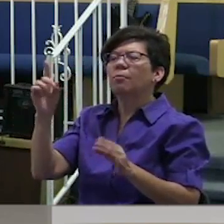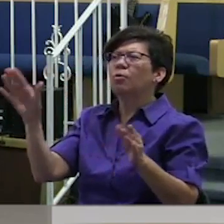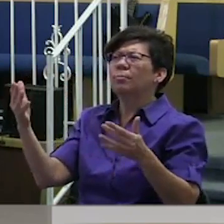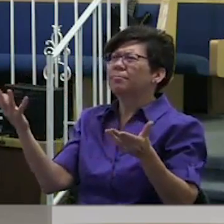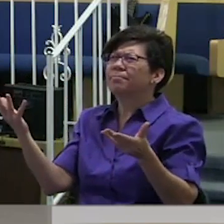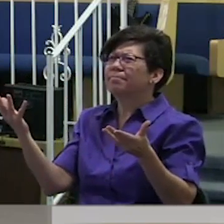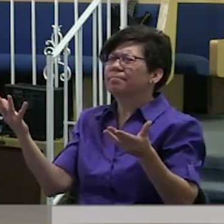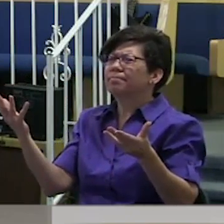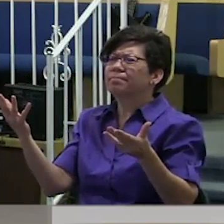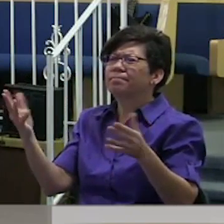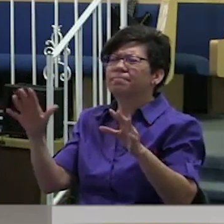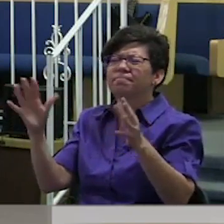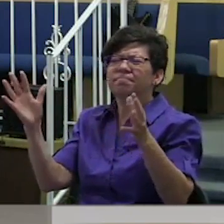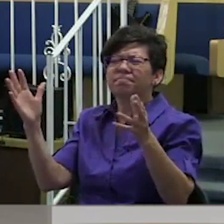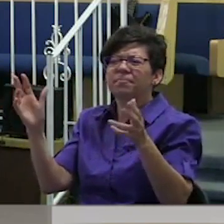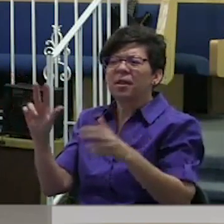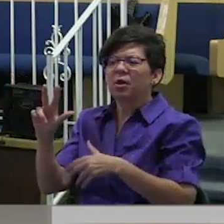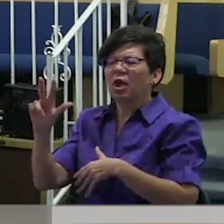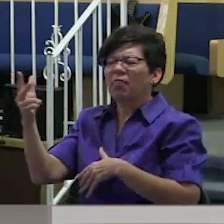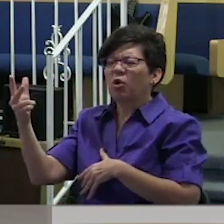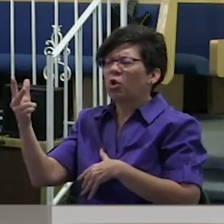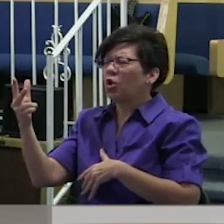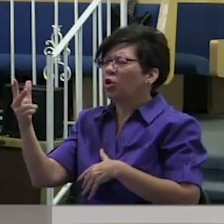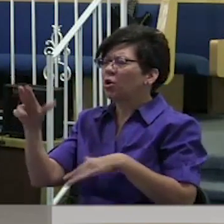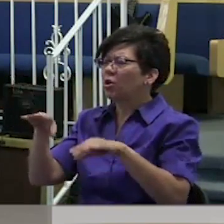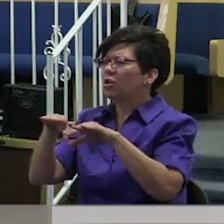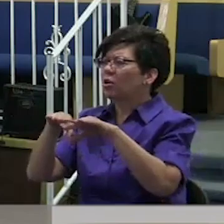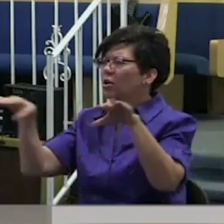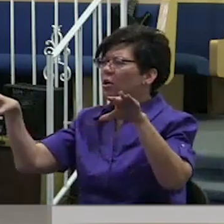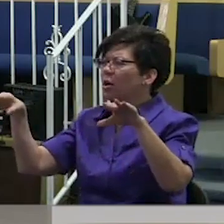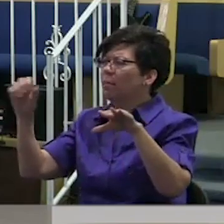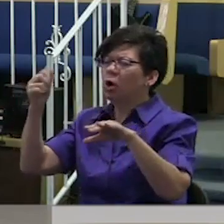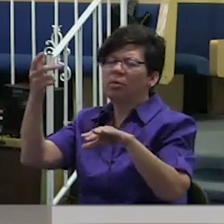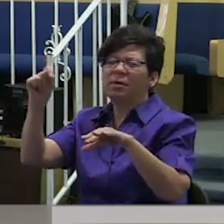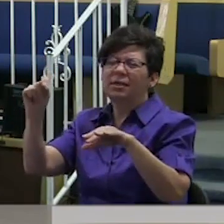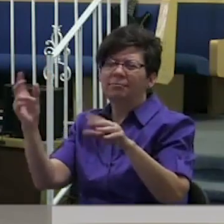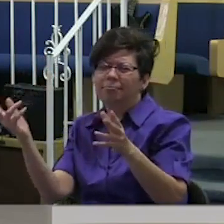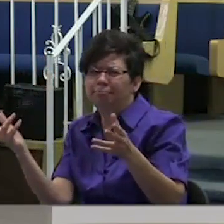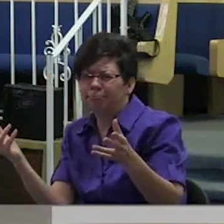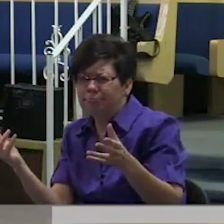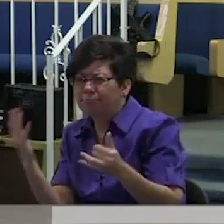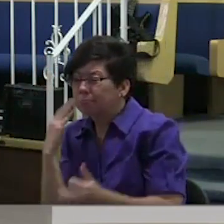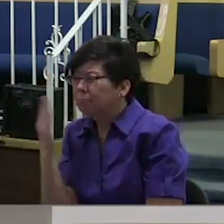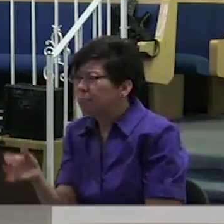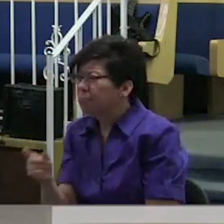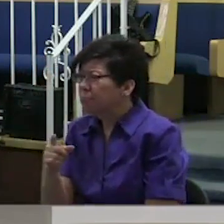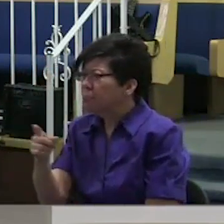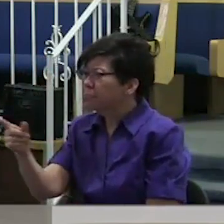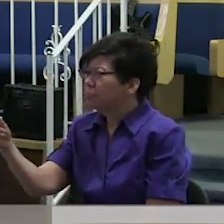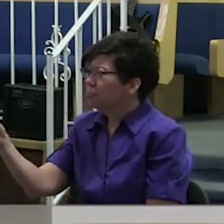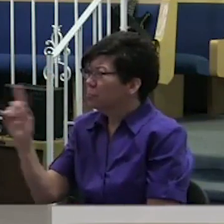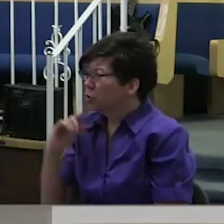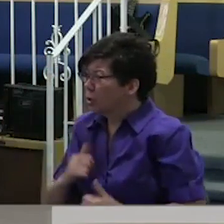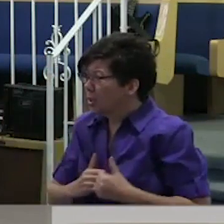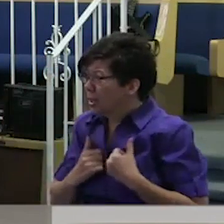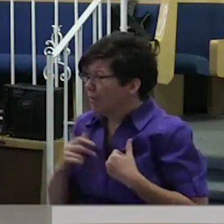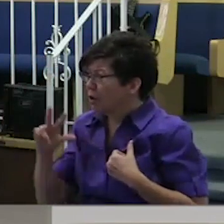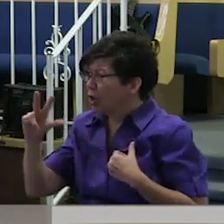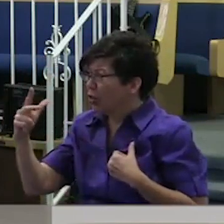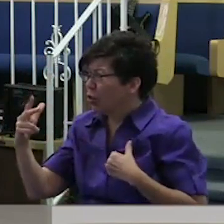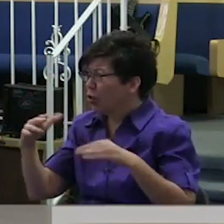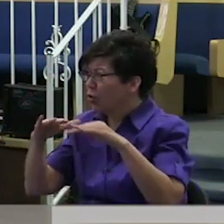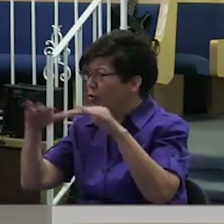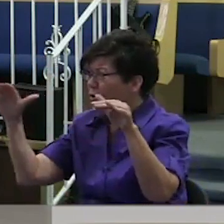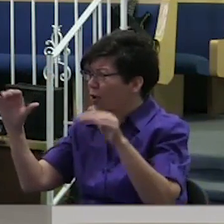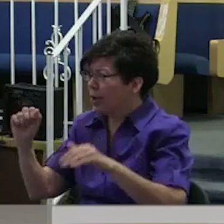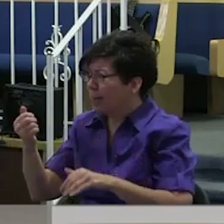was considered a third-story apartment. I don't know about anybody who live in a third-story